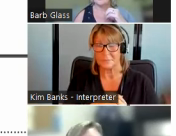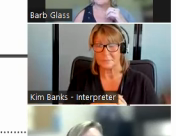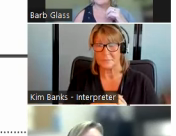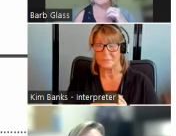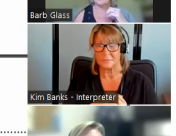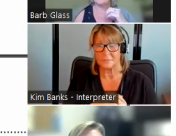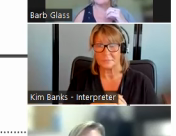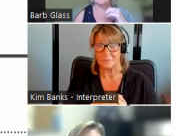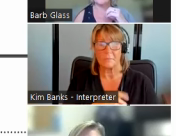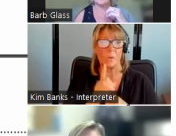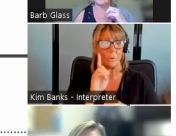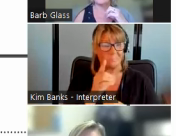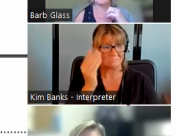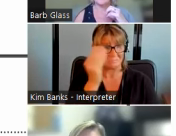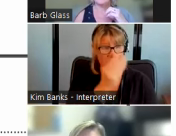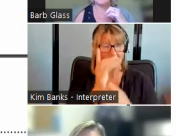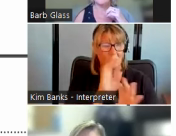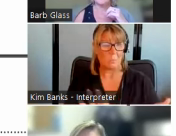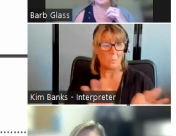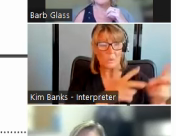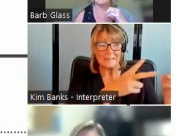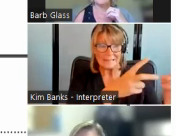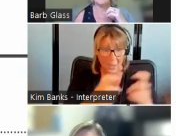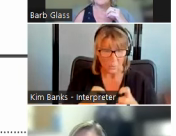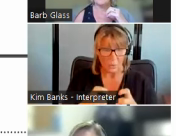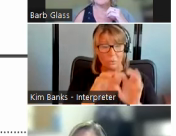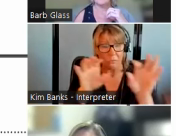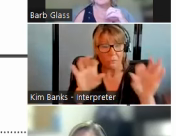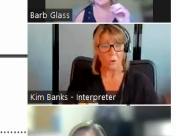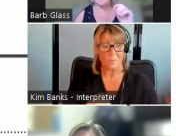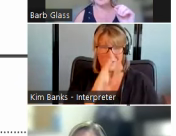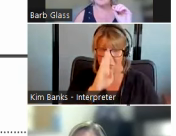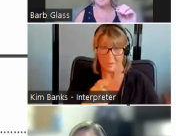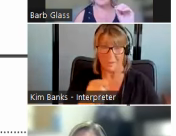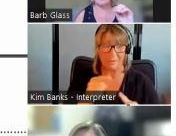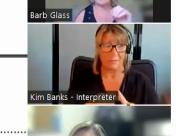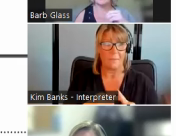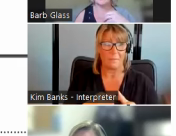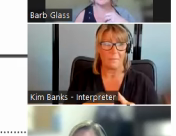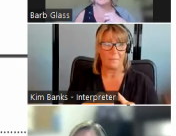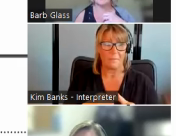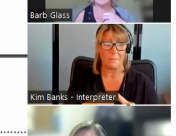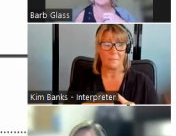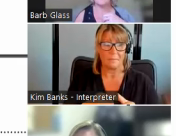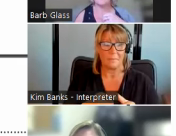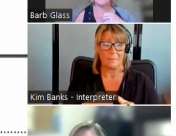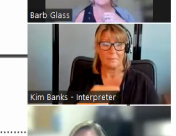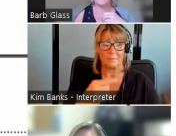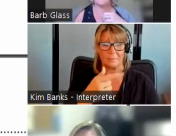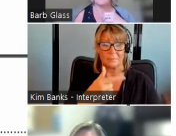to download any of the forms directly from EOPG so that you're working with the very most current version.